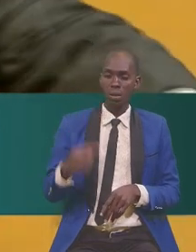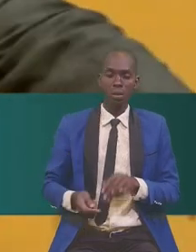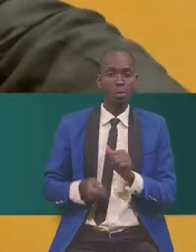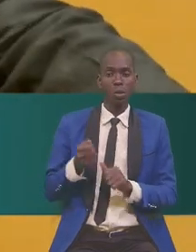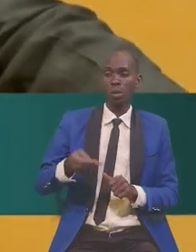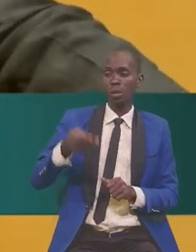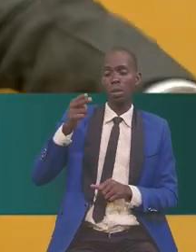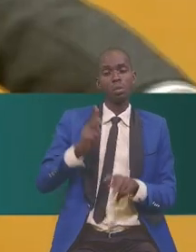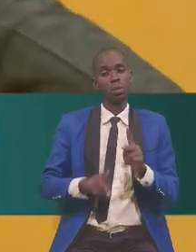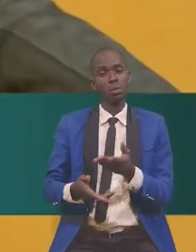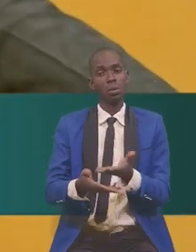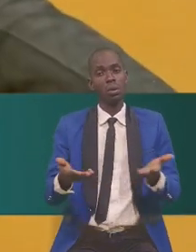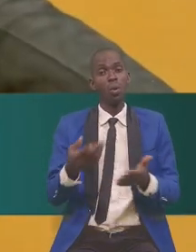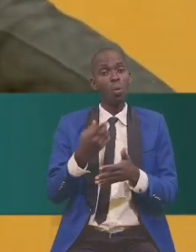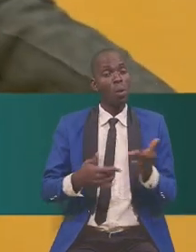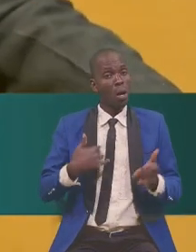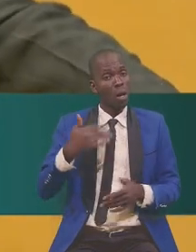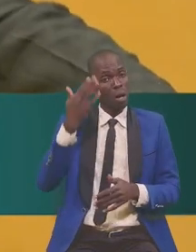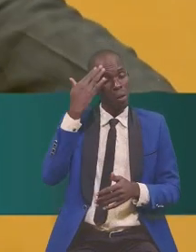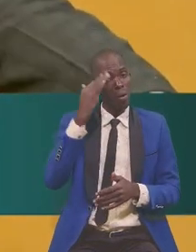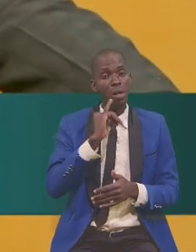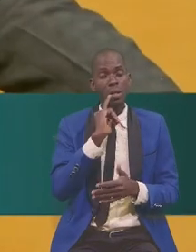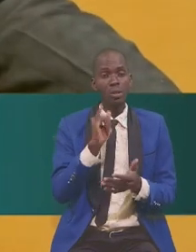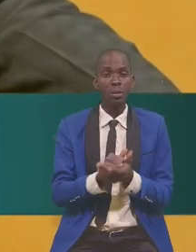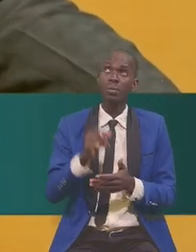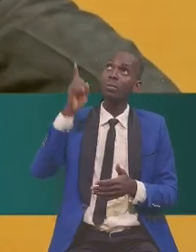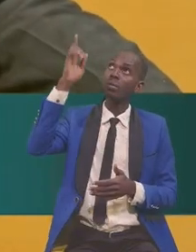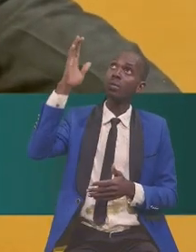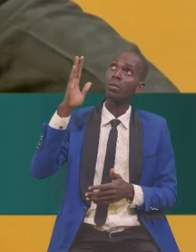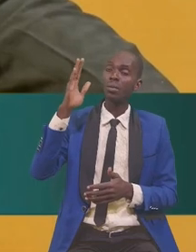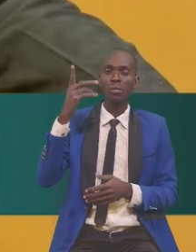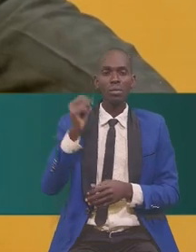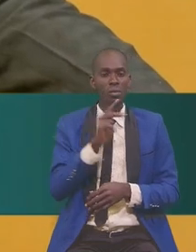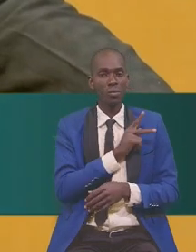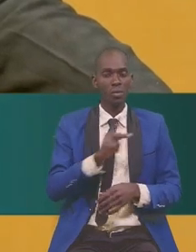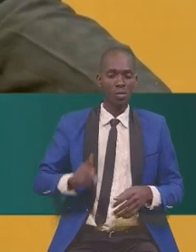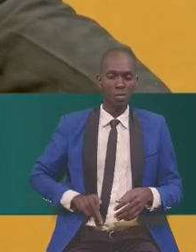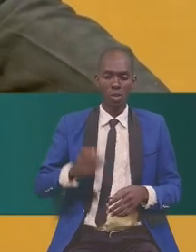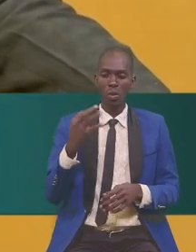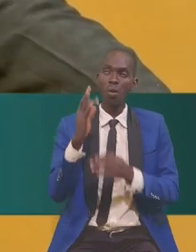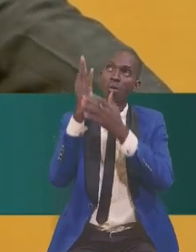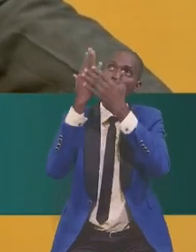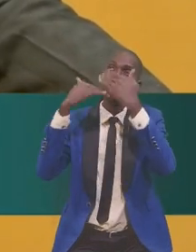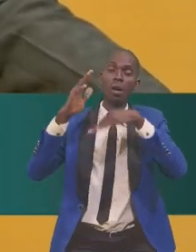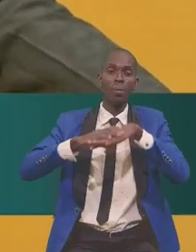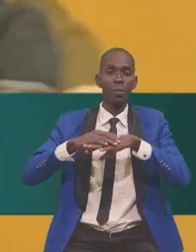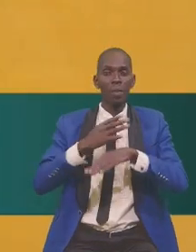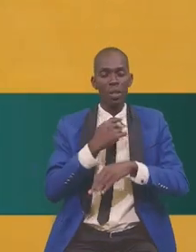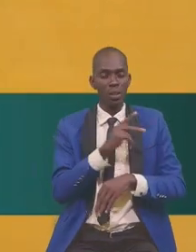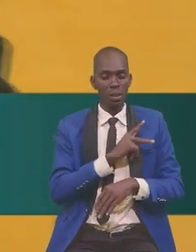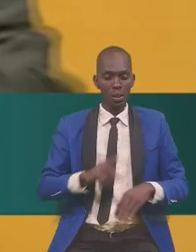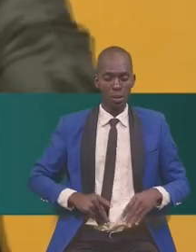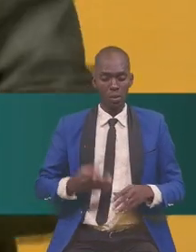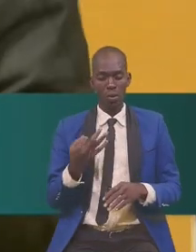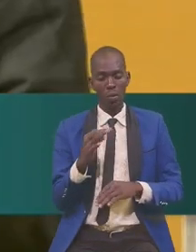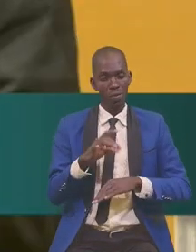the Most High. What I knew is that God, the King of heaven and the King of earth,